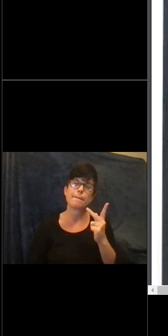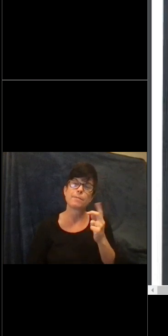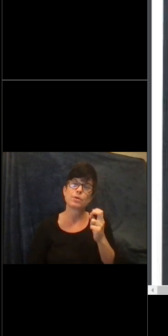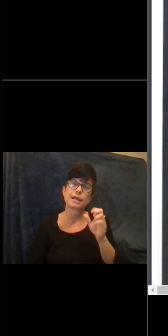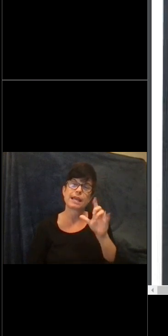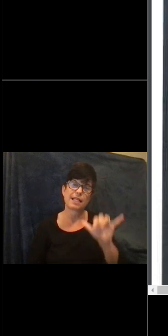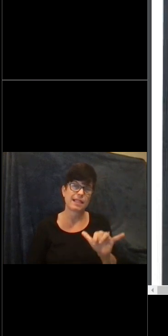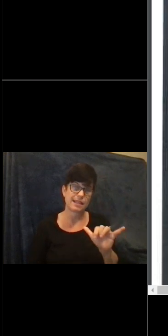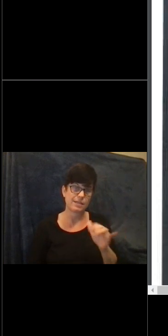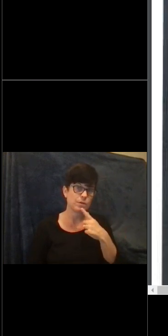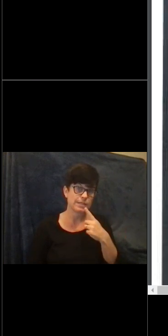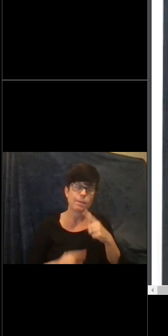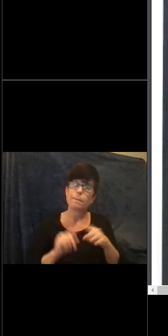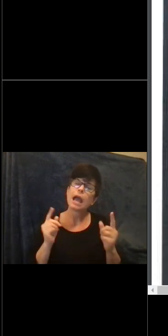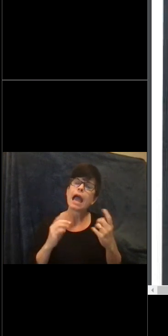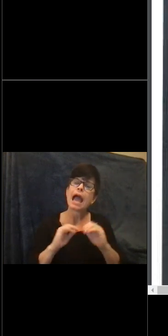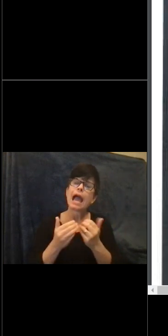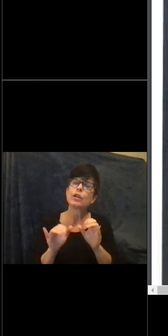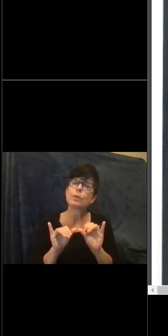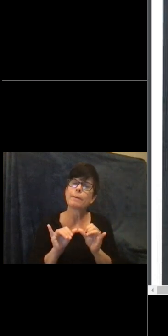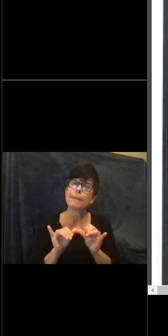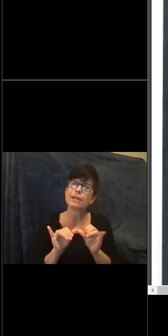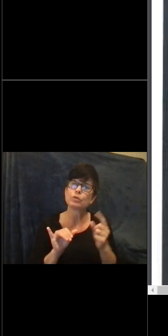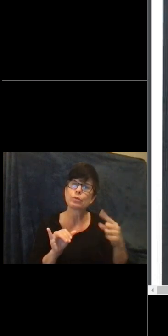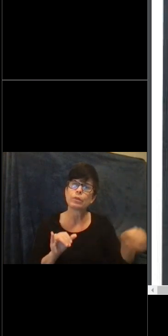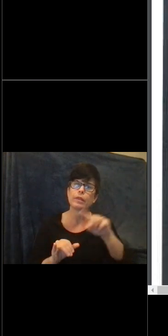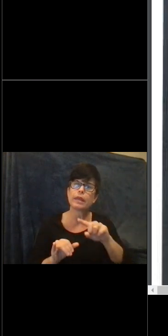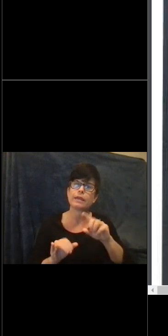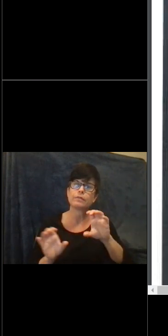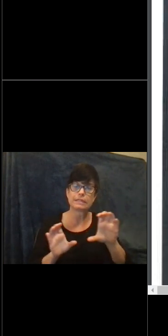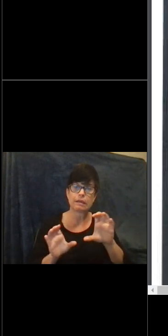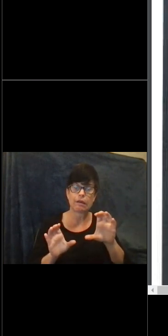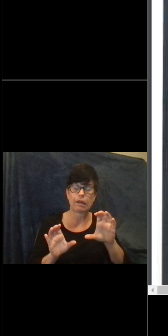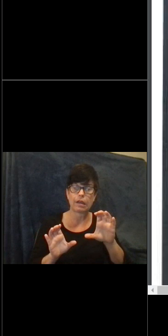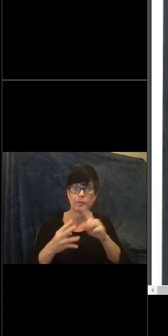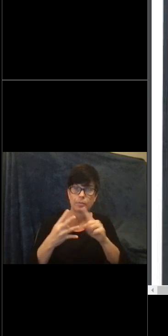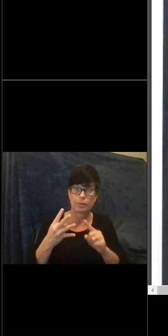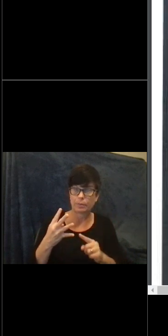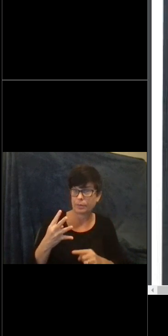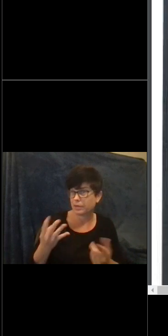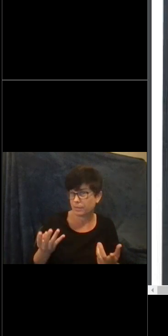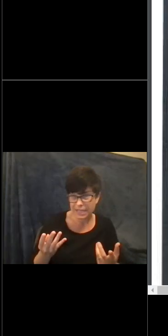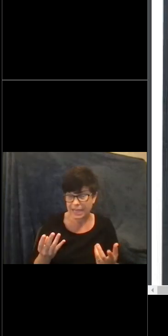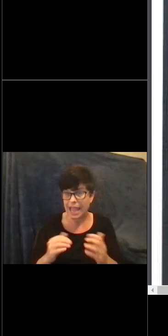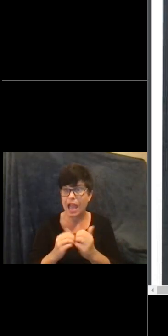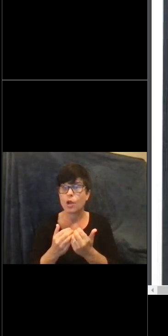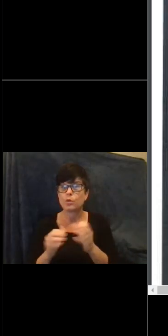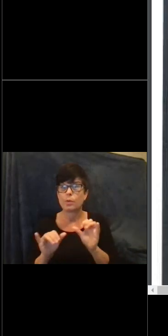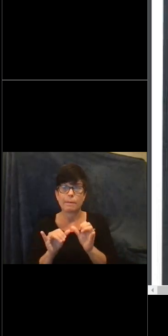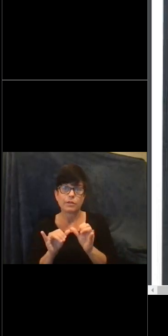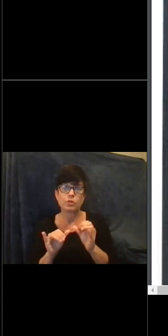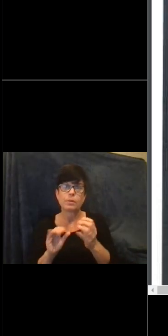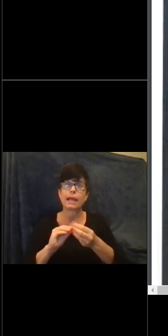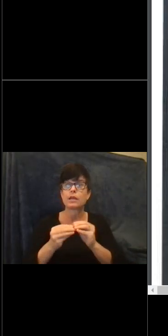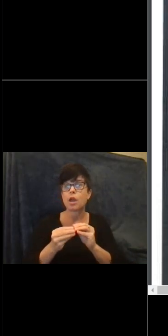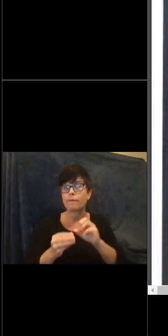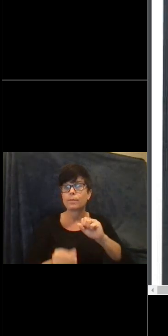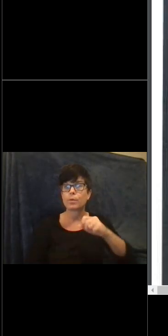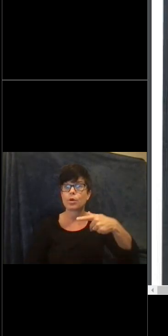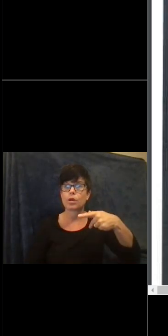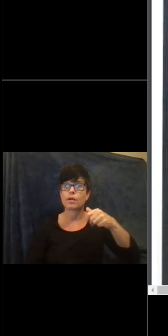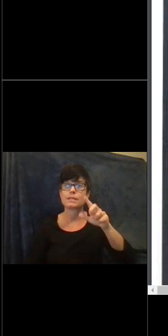measure if they've done their due diligence? I mean, is there any metrics? Is it the number of spaces